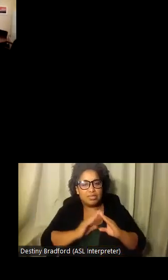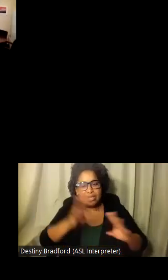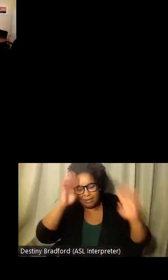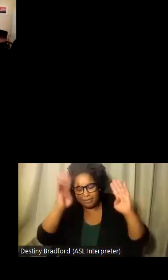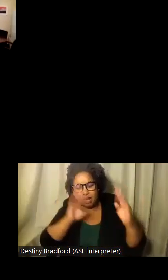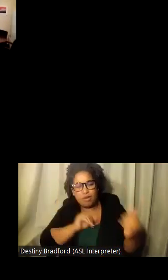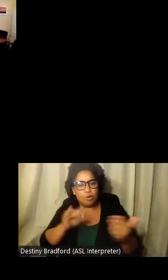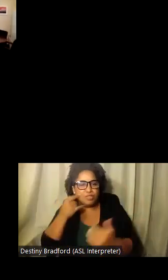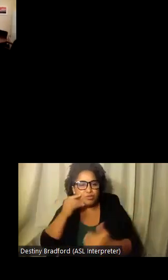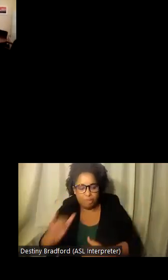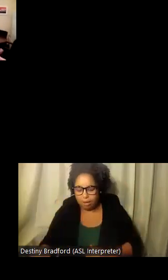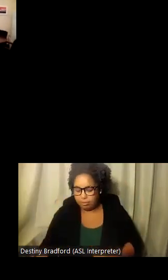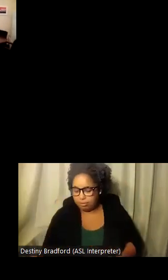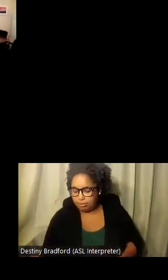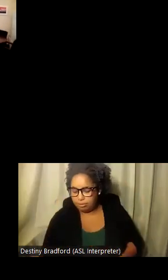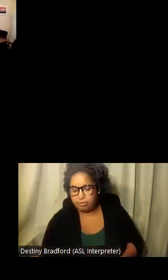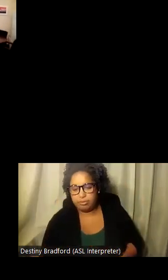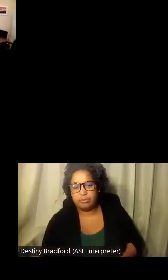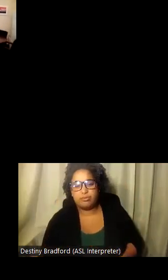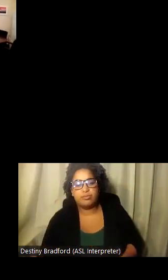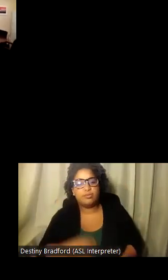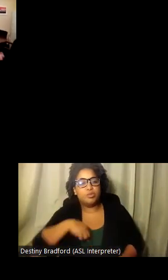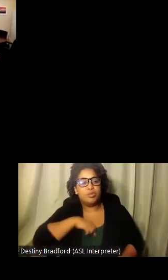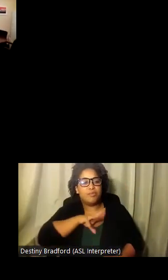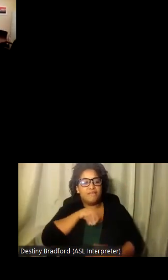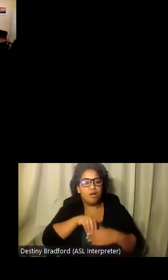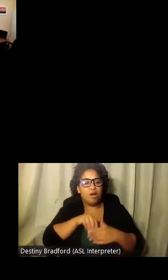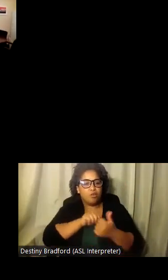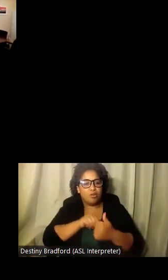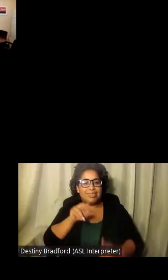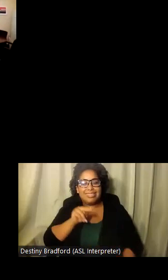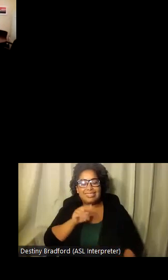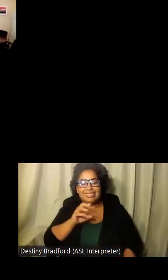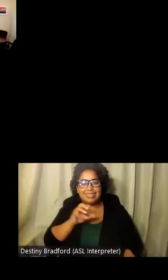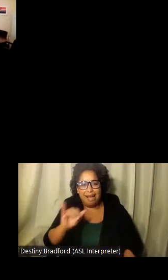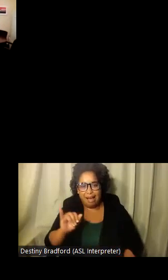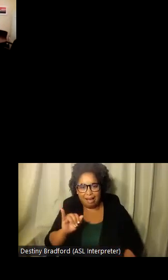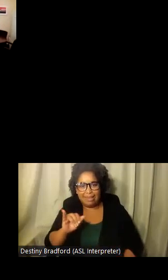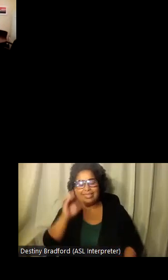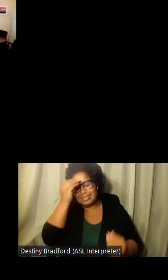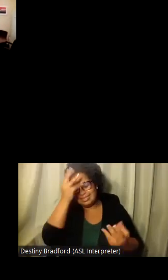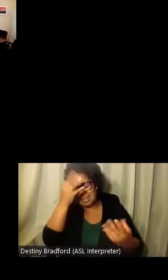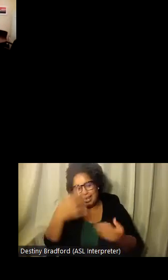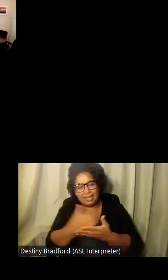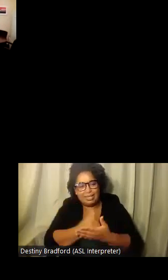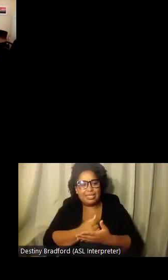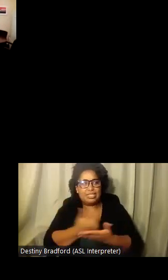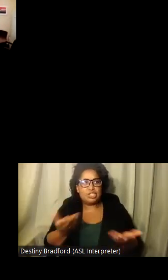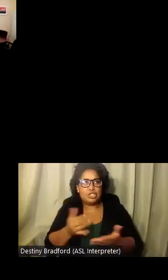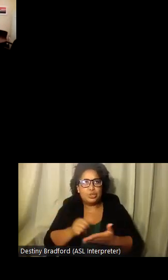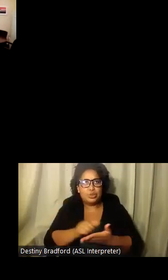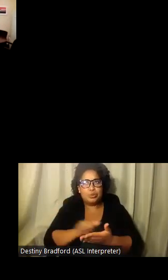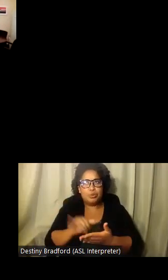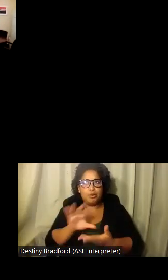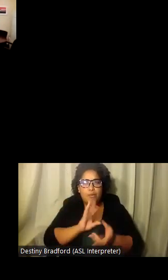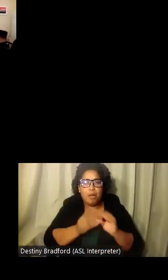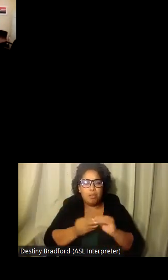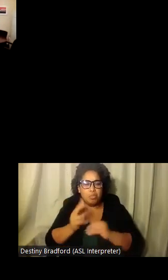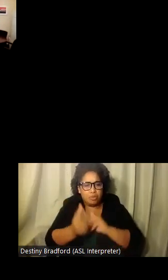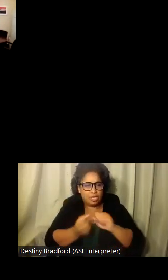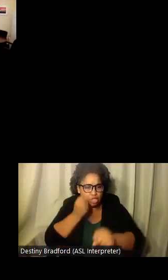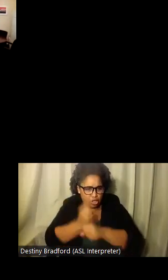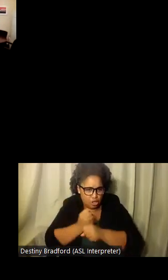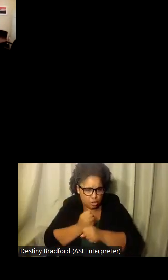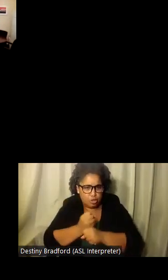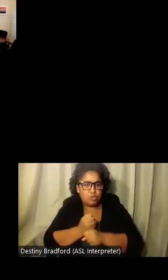that. So we have been involved actually with the NCI data collection now here in New York for a period of 3 years, 3 straight years,